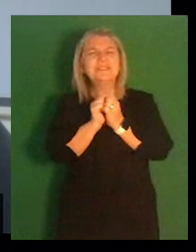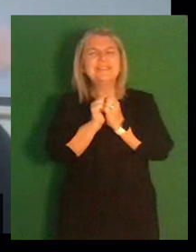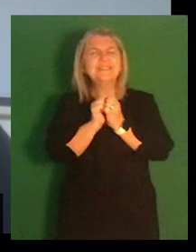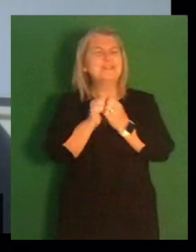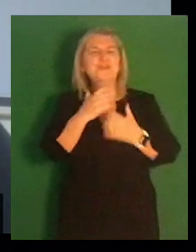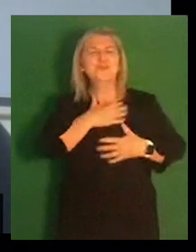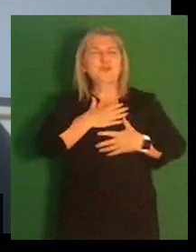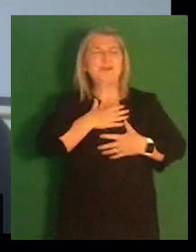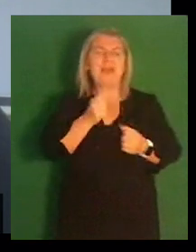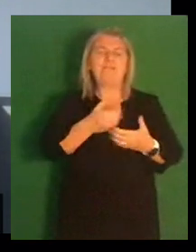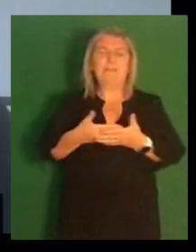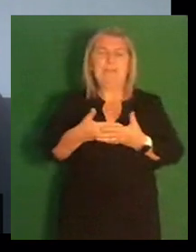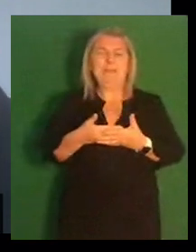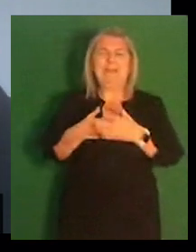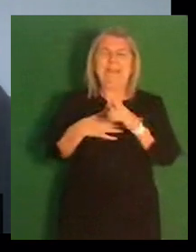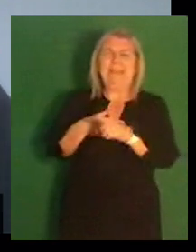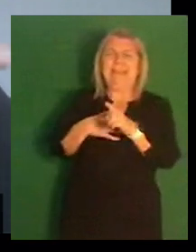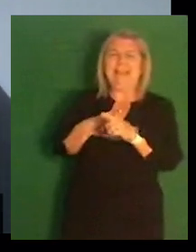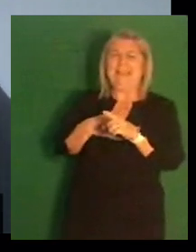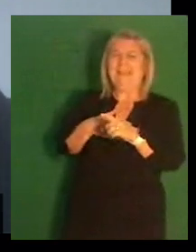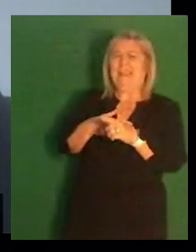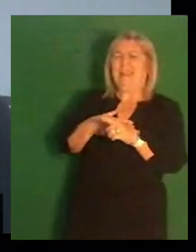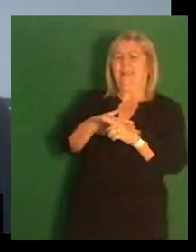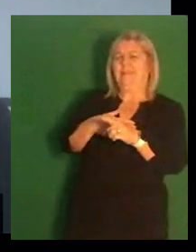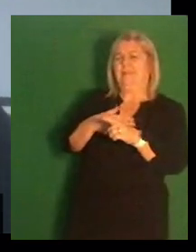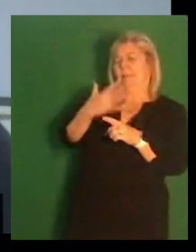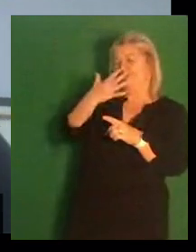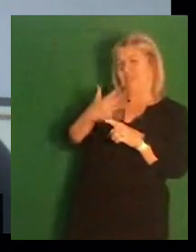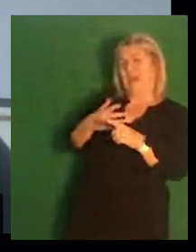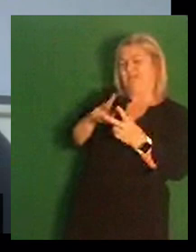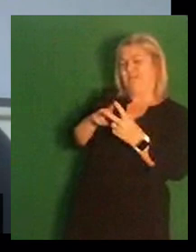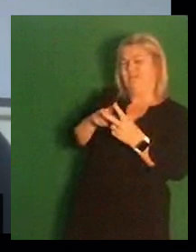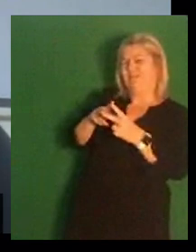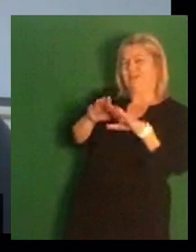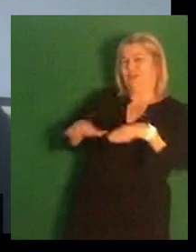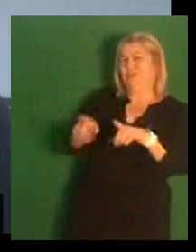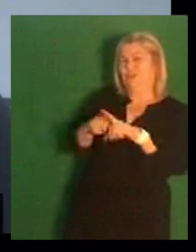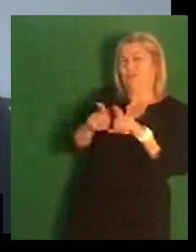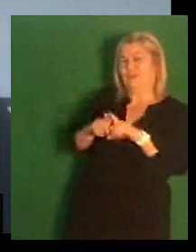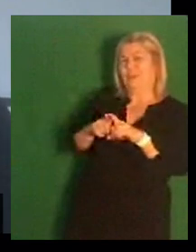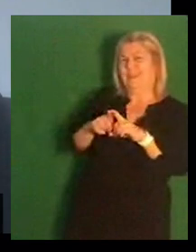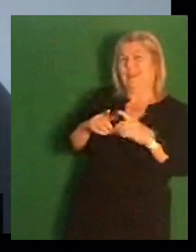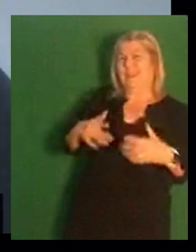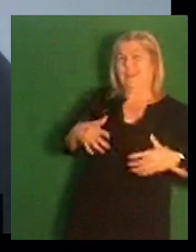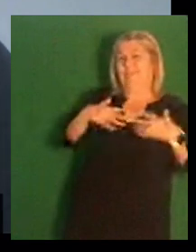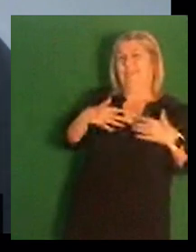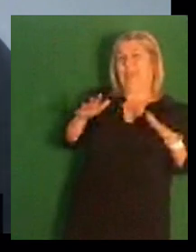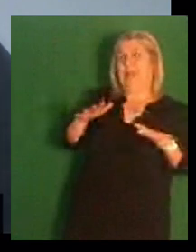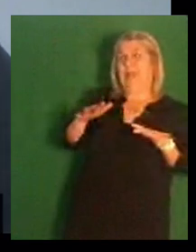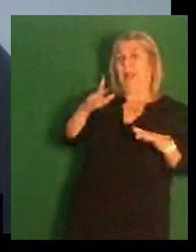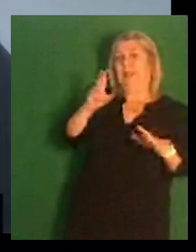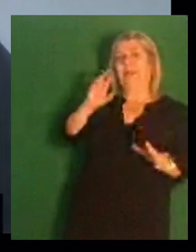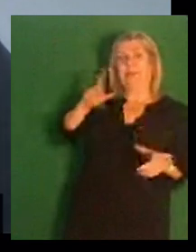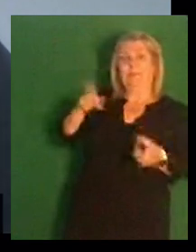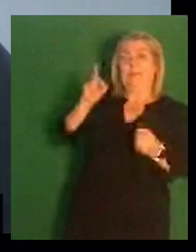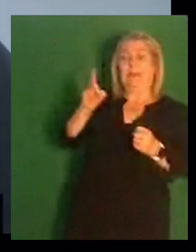a five-year-old, which I have to acknowledge. For 5 months, I just, whenever I can hear my baby crying or my five-year-old running riot, rather than pretend